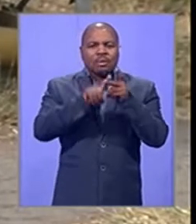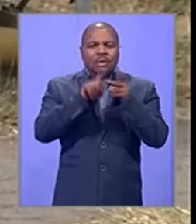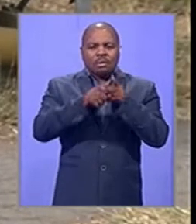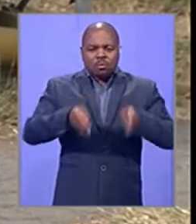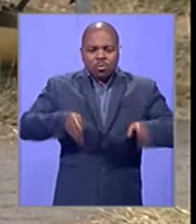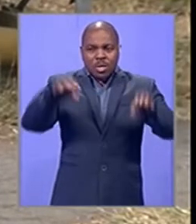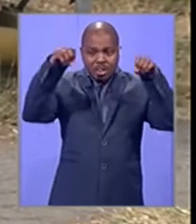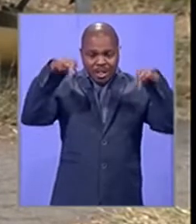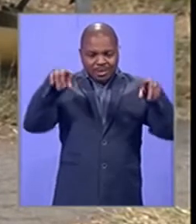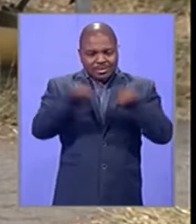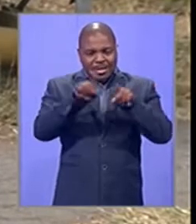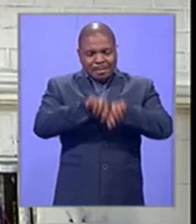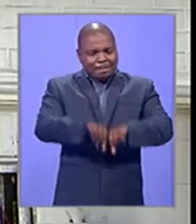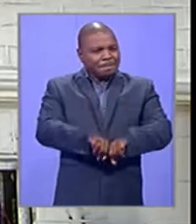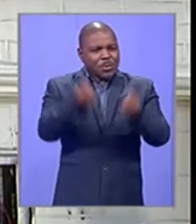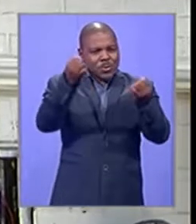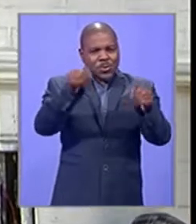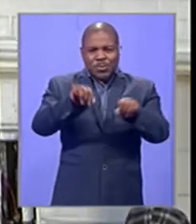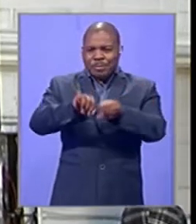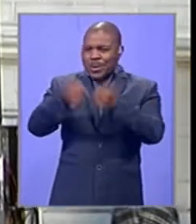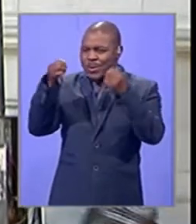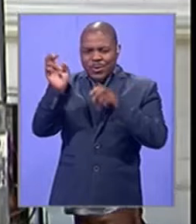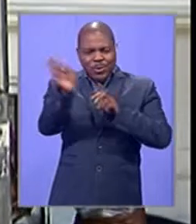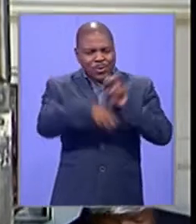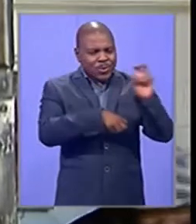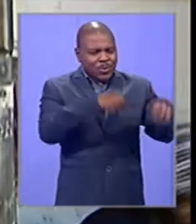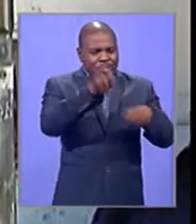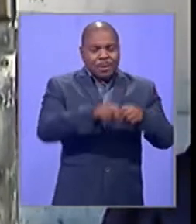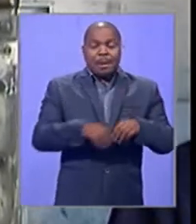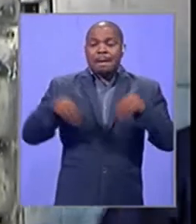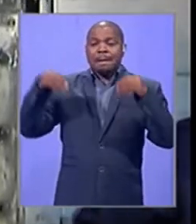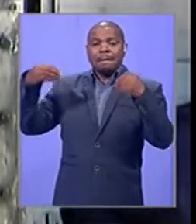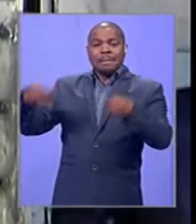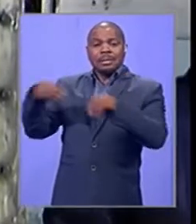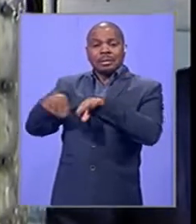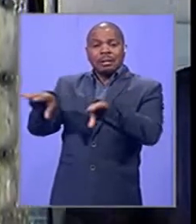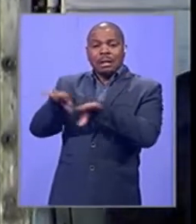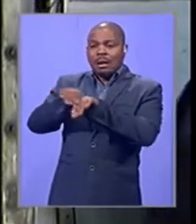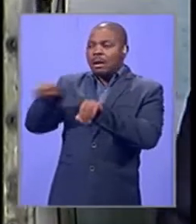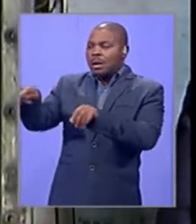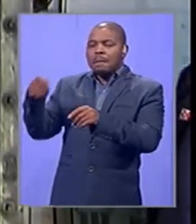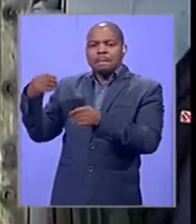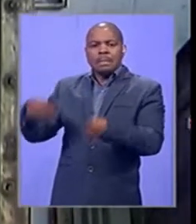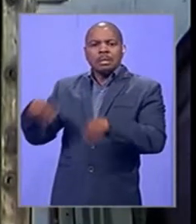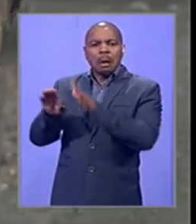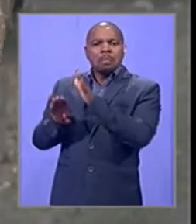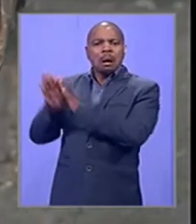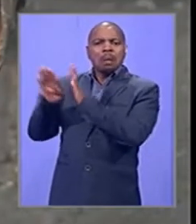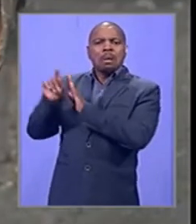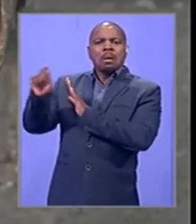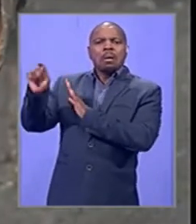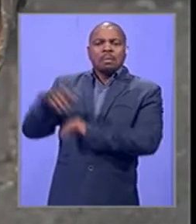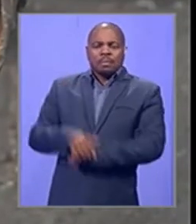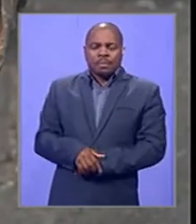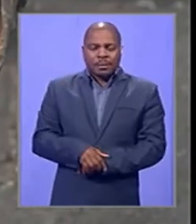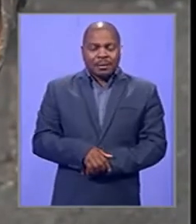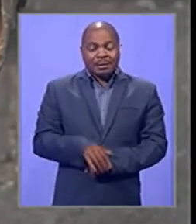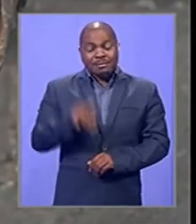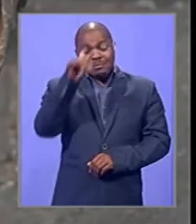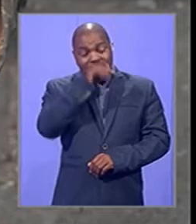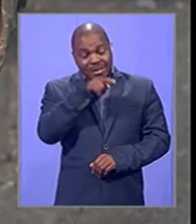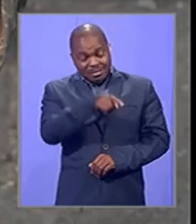di fase go sa le bjalo kgwebo ya dikgerekgere e golela godimo ka Afrika Botwa ditiro tše tša bosenyi ke